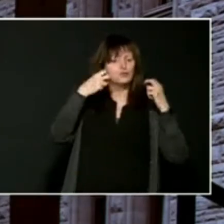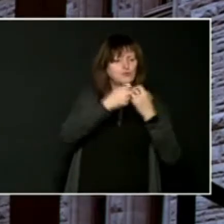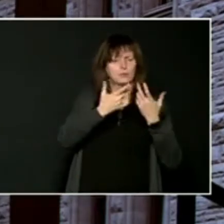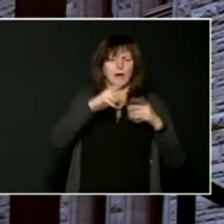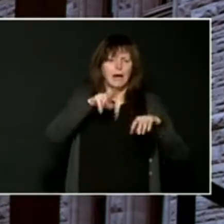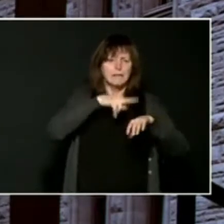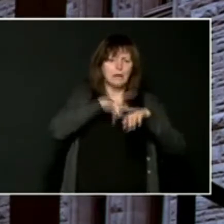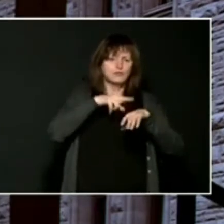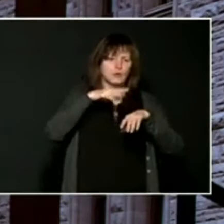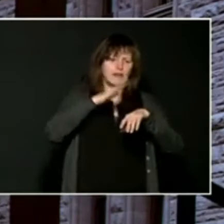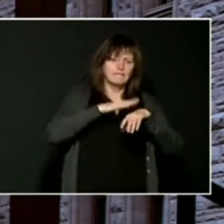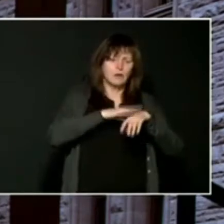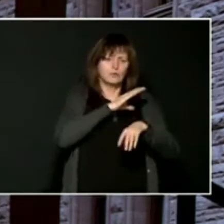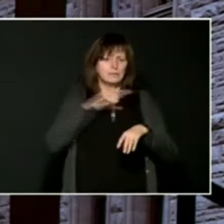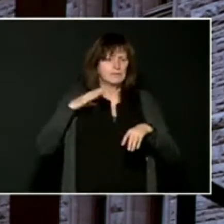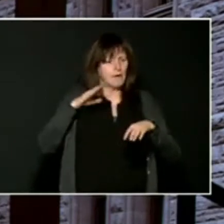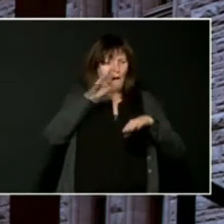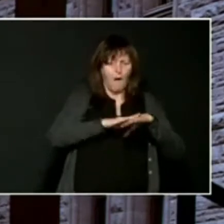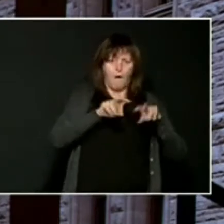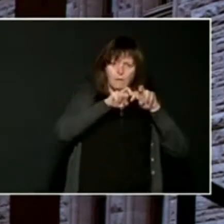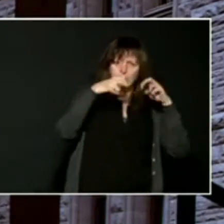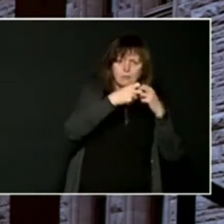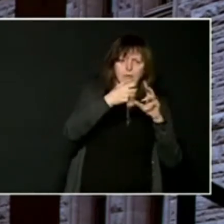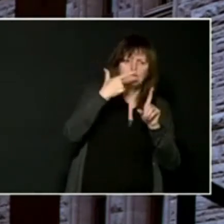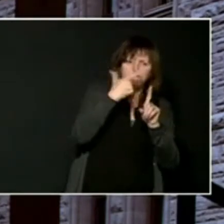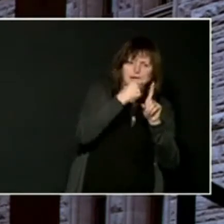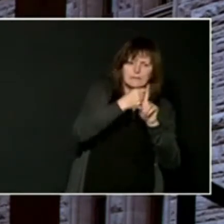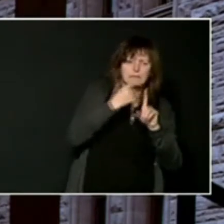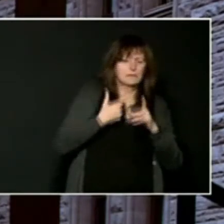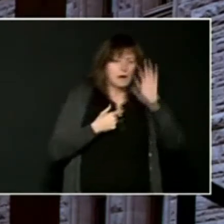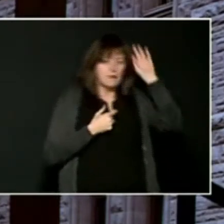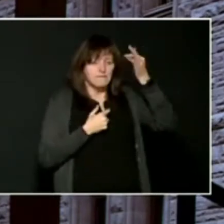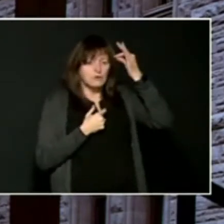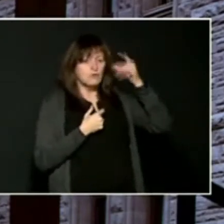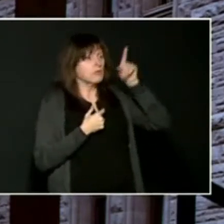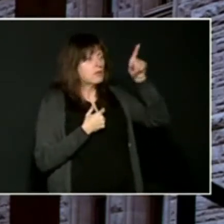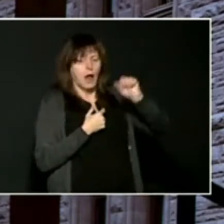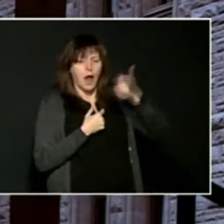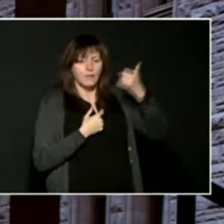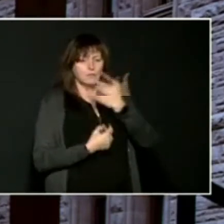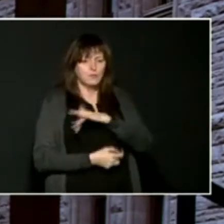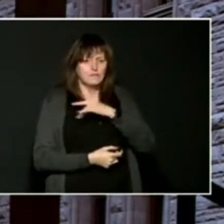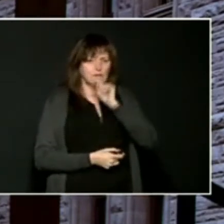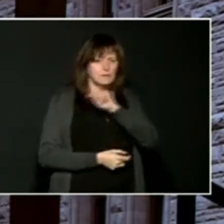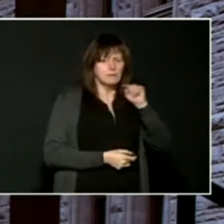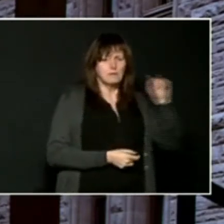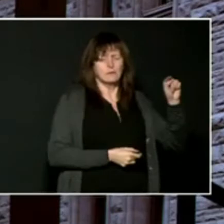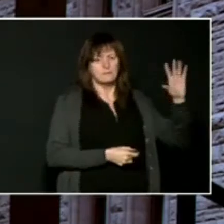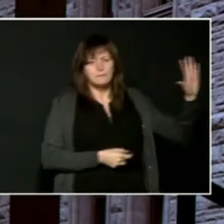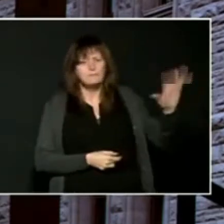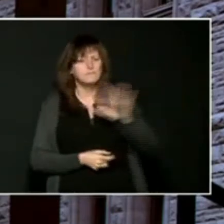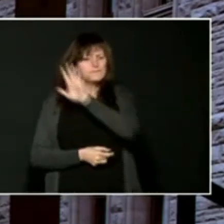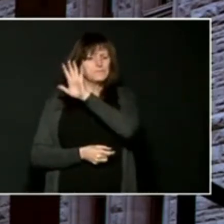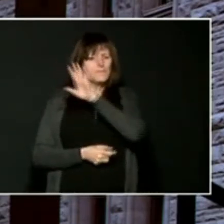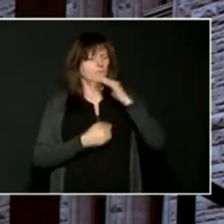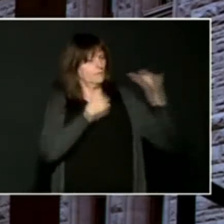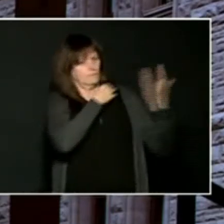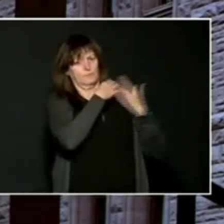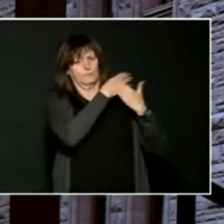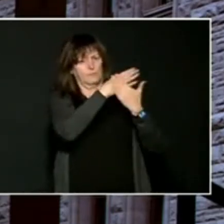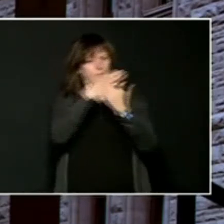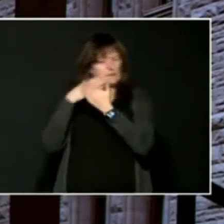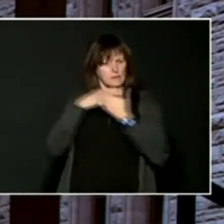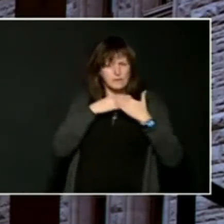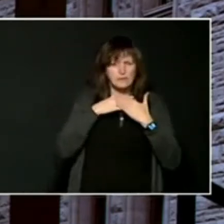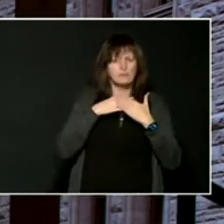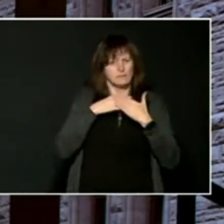by our federal counterparts and other provinces and territories, that age and high-risk groups, especially those in congregate, were the first thing. So you have to do with your highest priority.